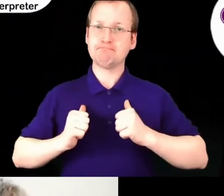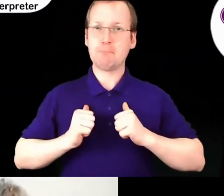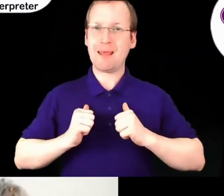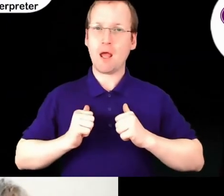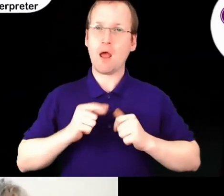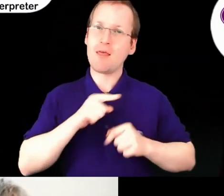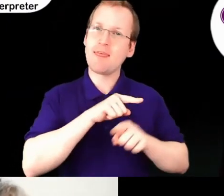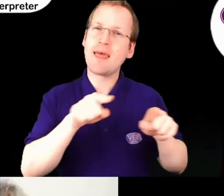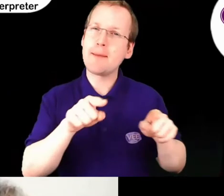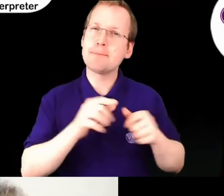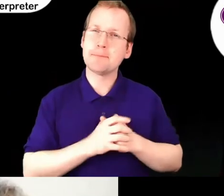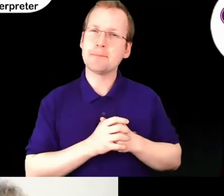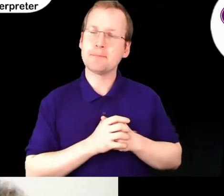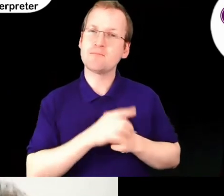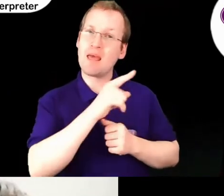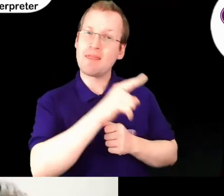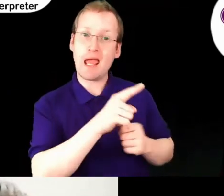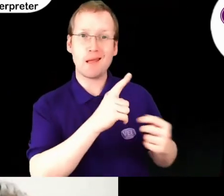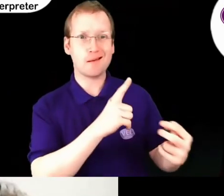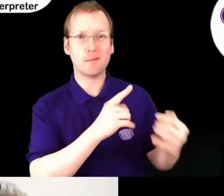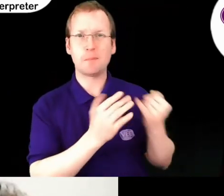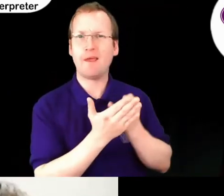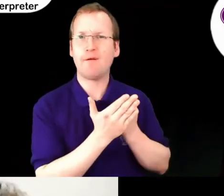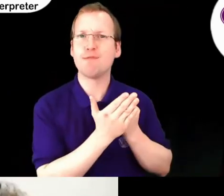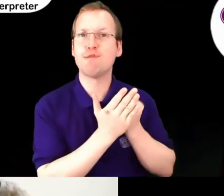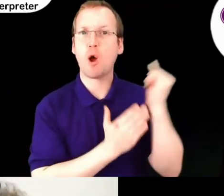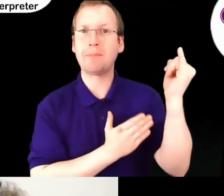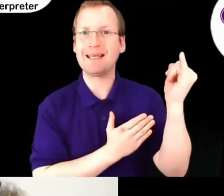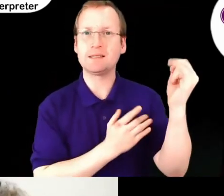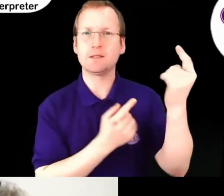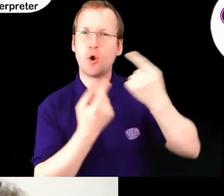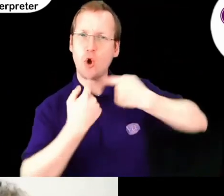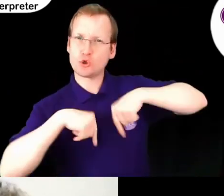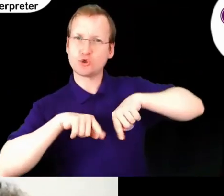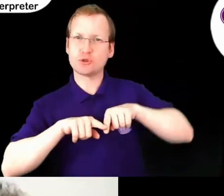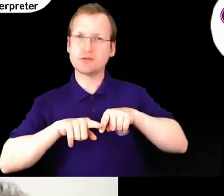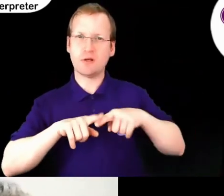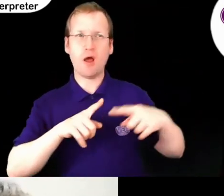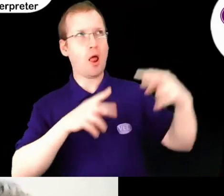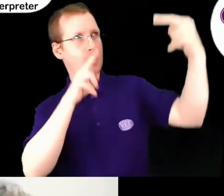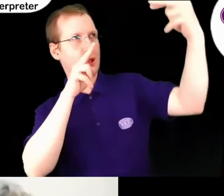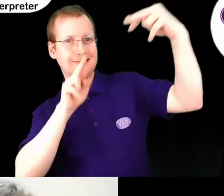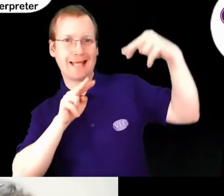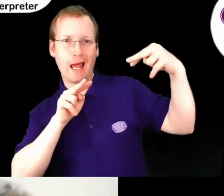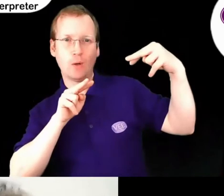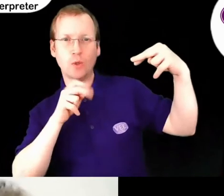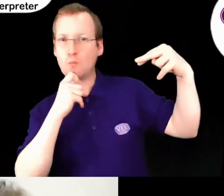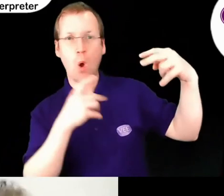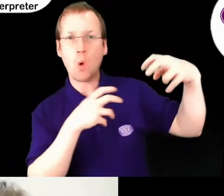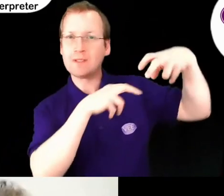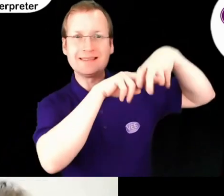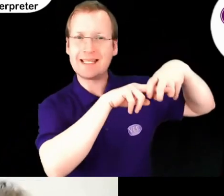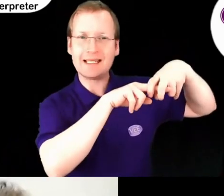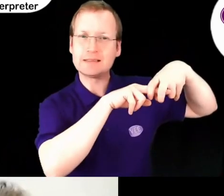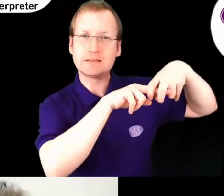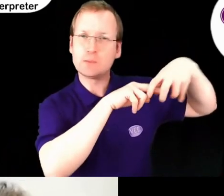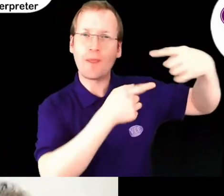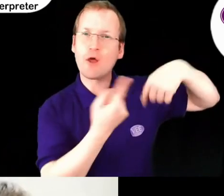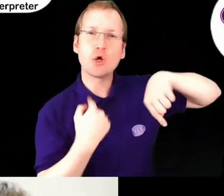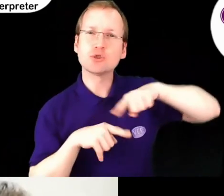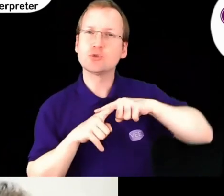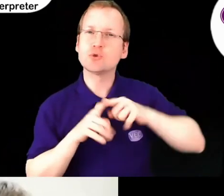That they may be forbidding of us to sit and enjoy the Eucharist with them.